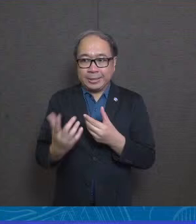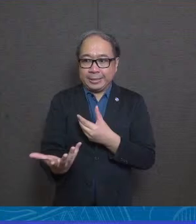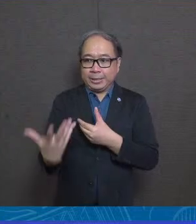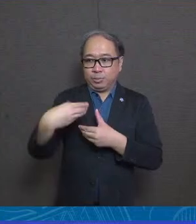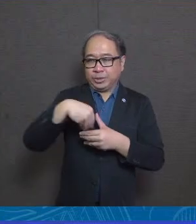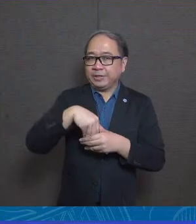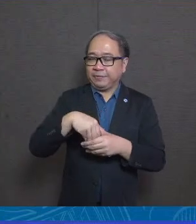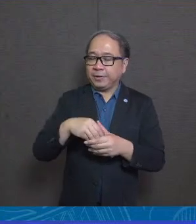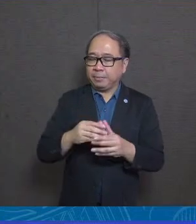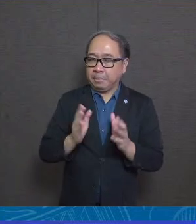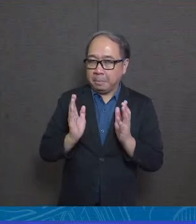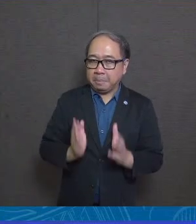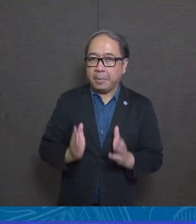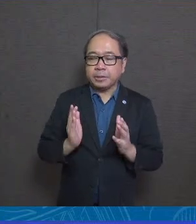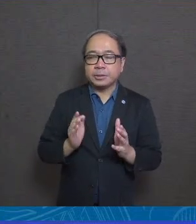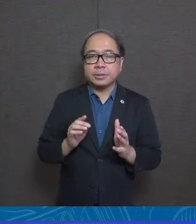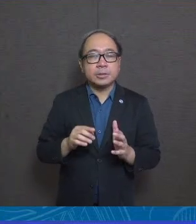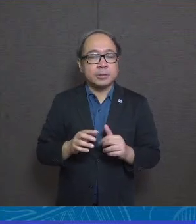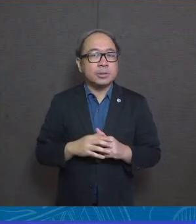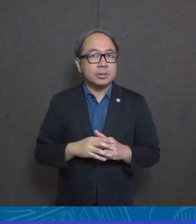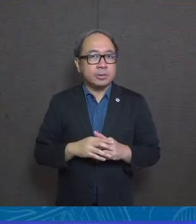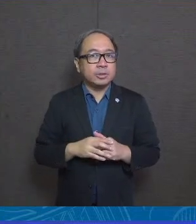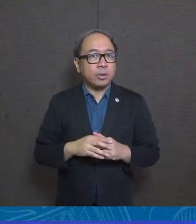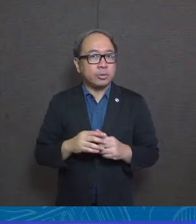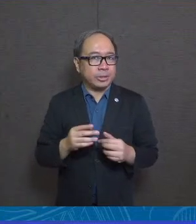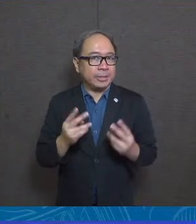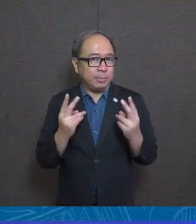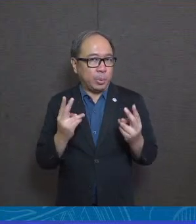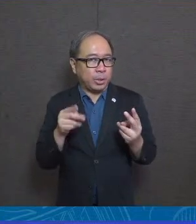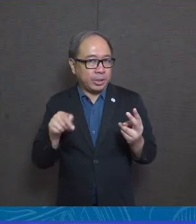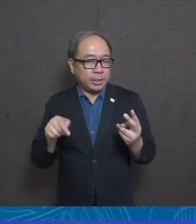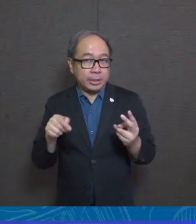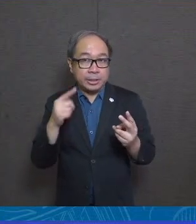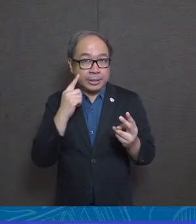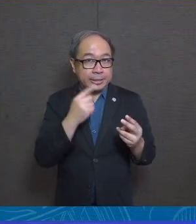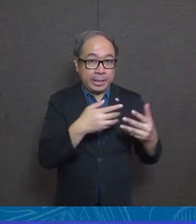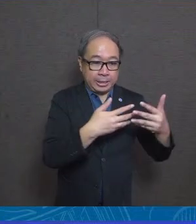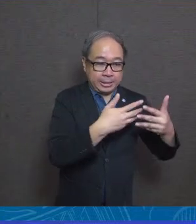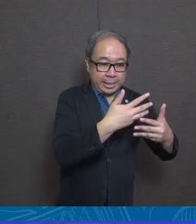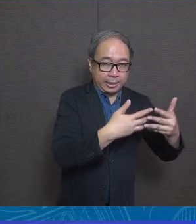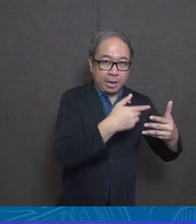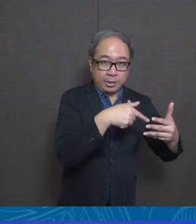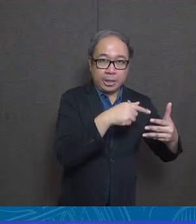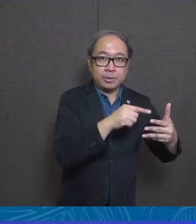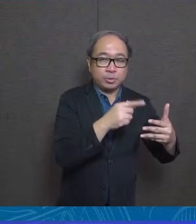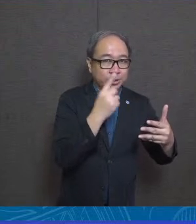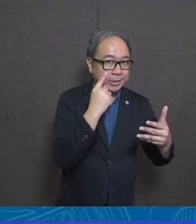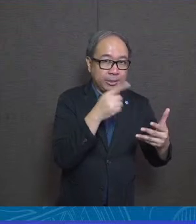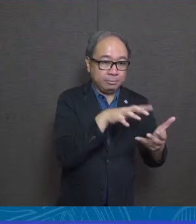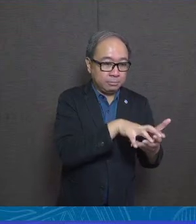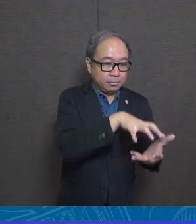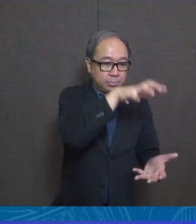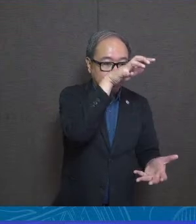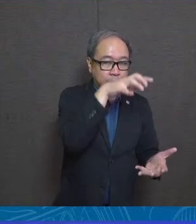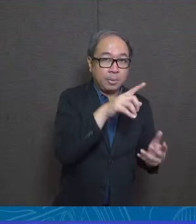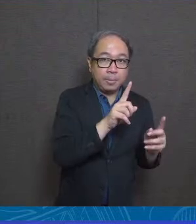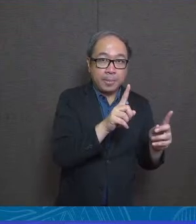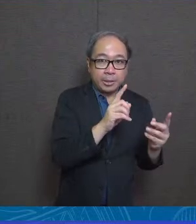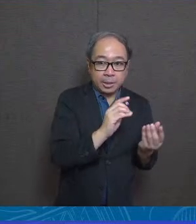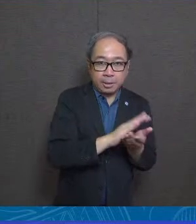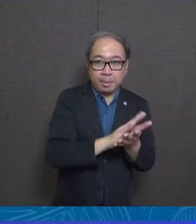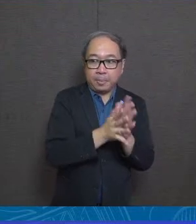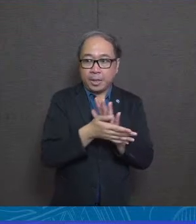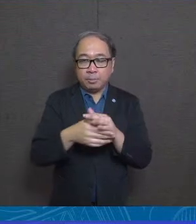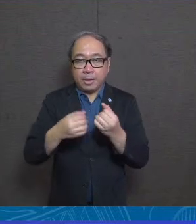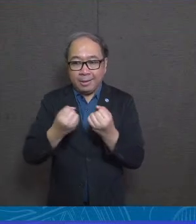important here because we need, so the data system is like the body, and for it to act and be functional properly, we